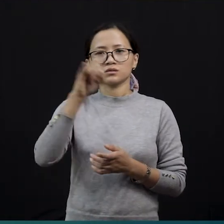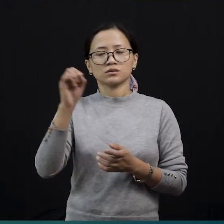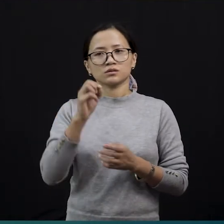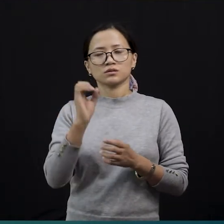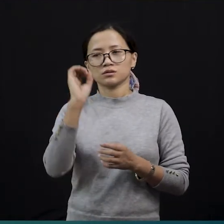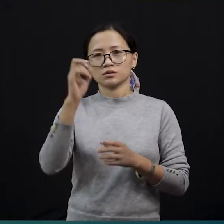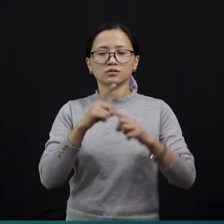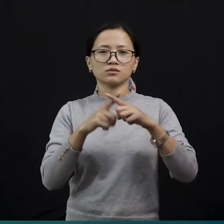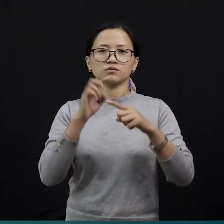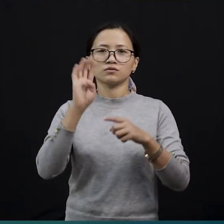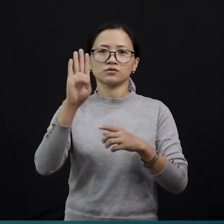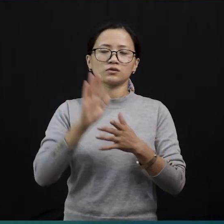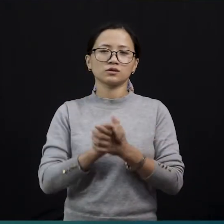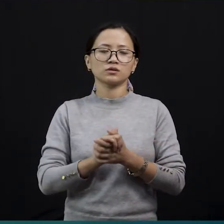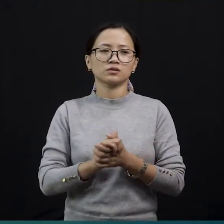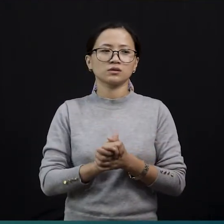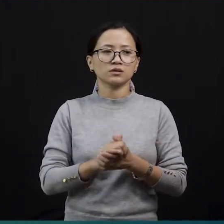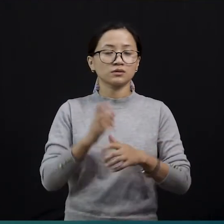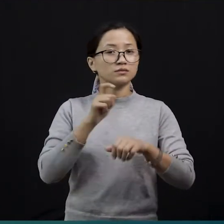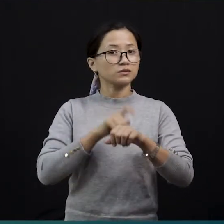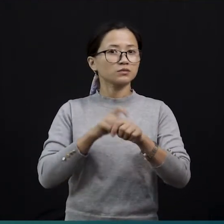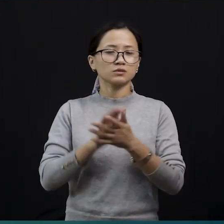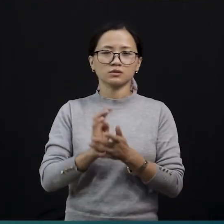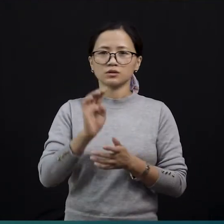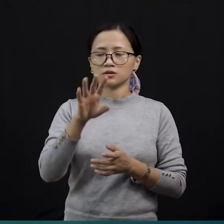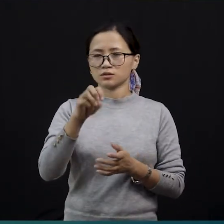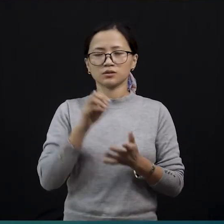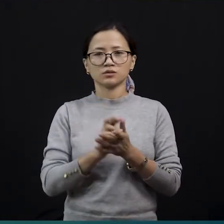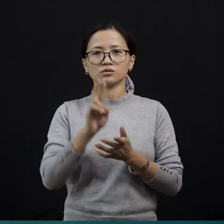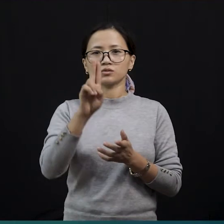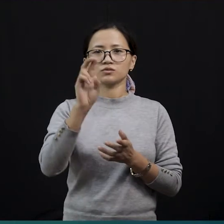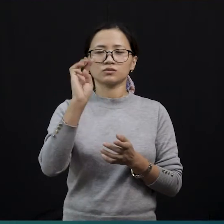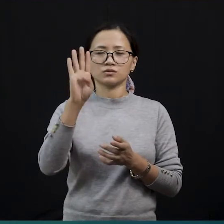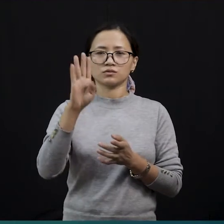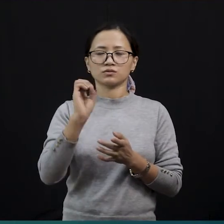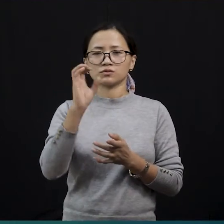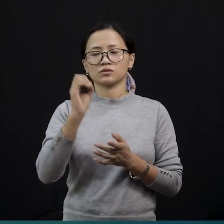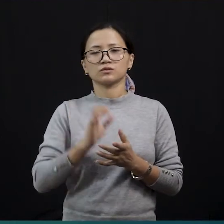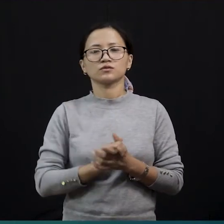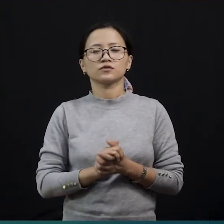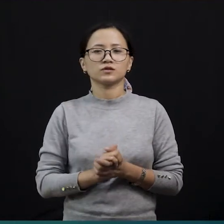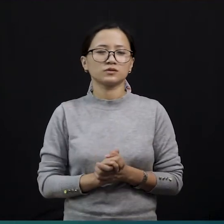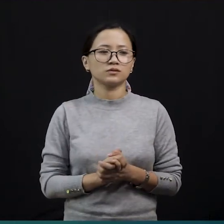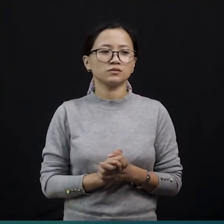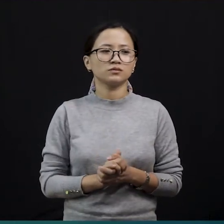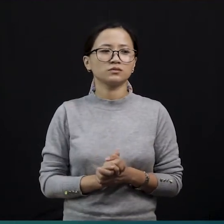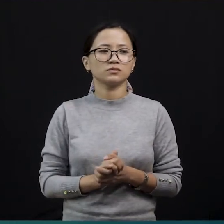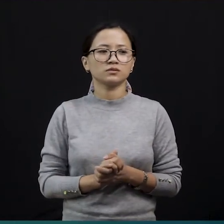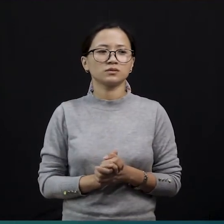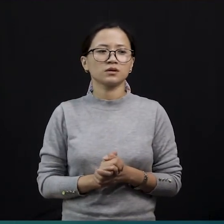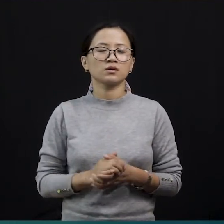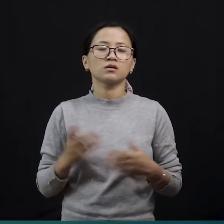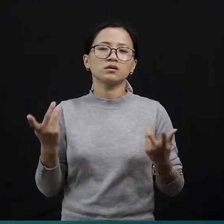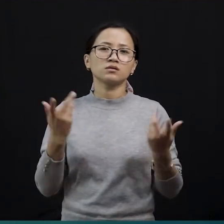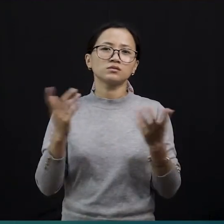4 times, you will get 240 because we know that 6 into 4s is how much,